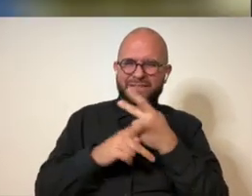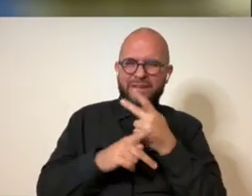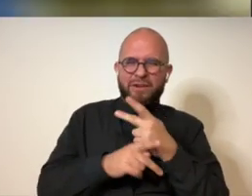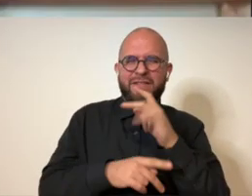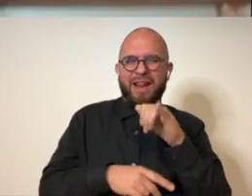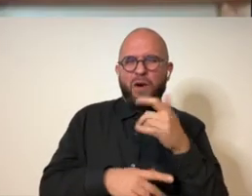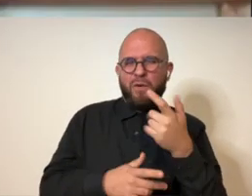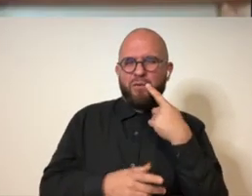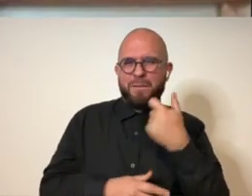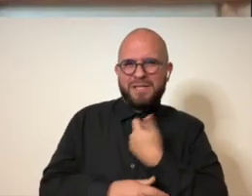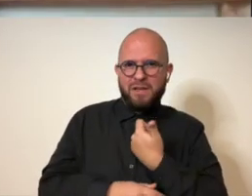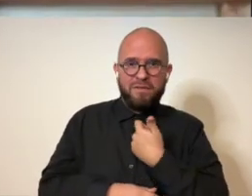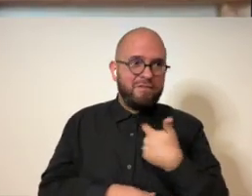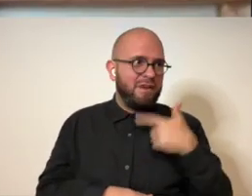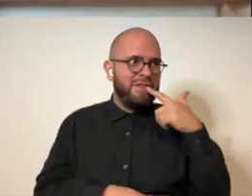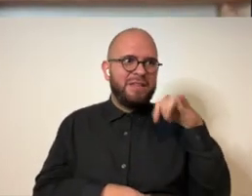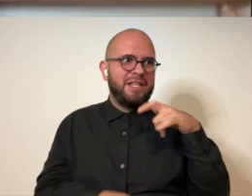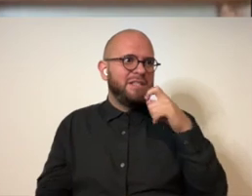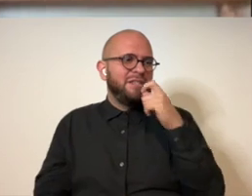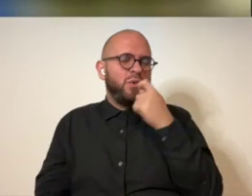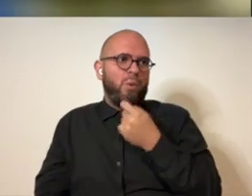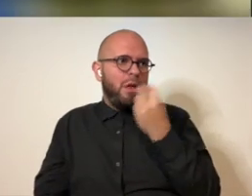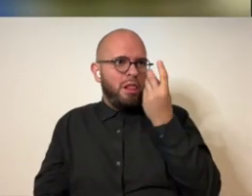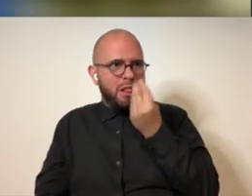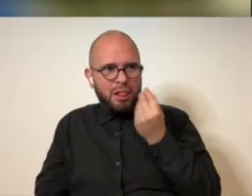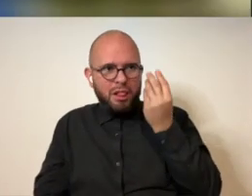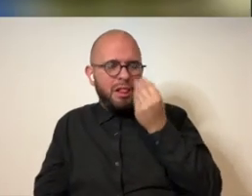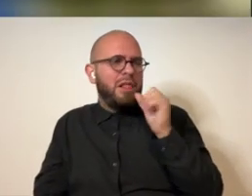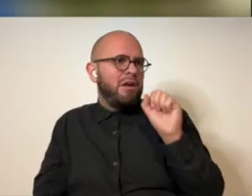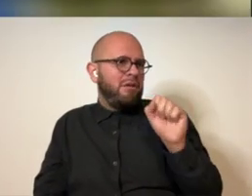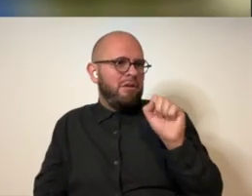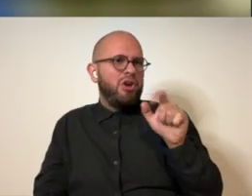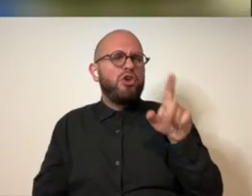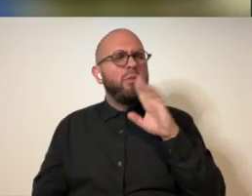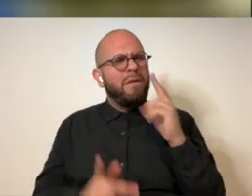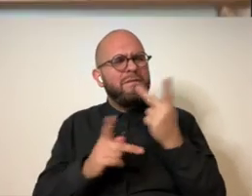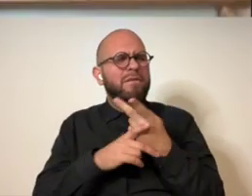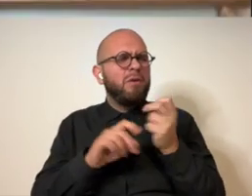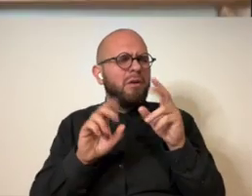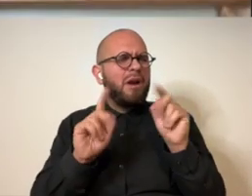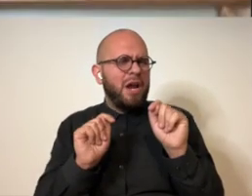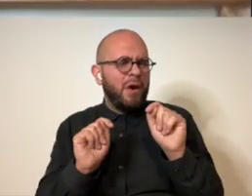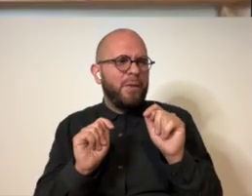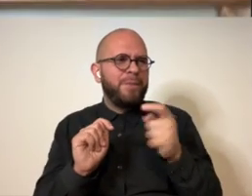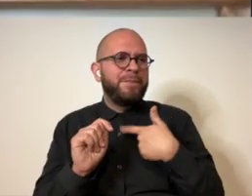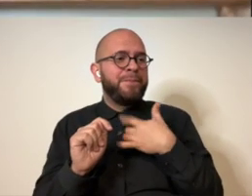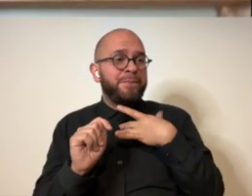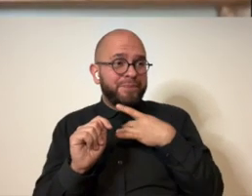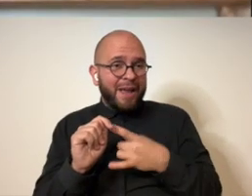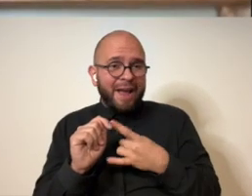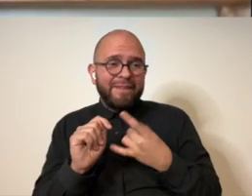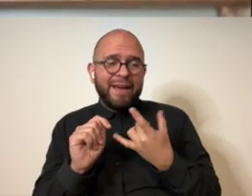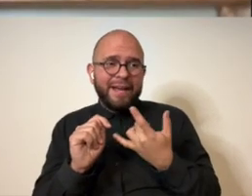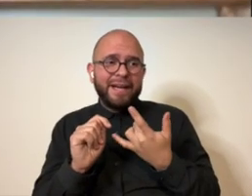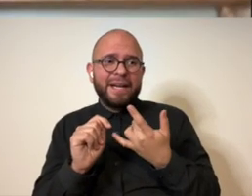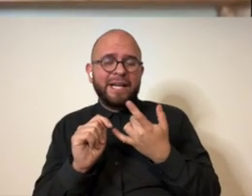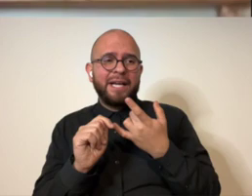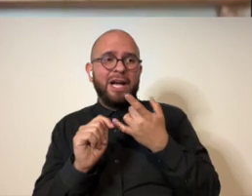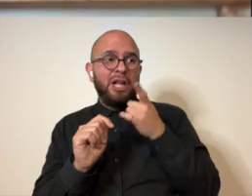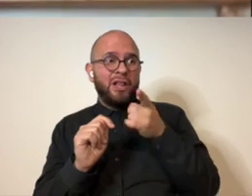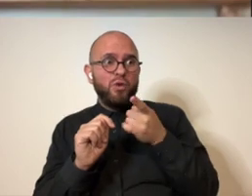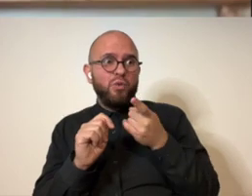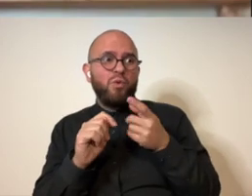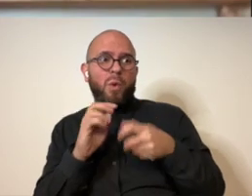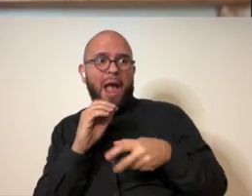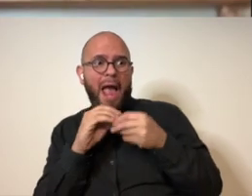being. That would be really cool. Still trying to work that one out for myself. I think that's certainly worth pondering, and there'll be ways